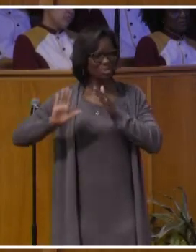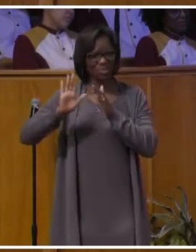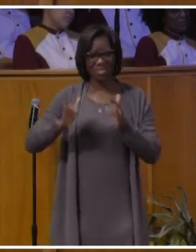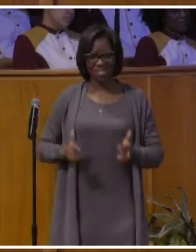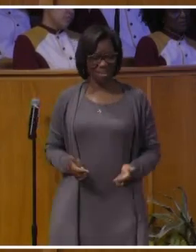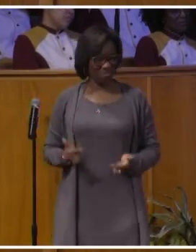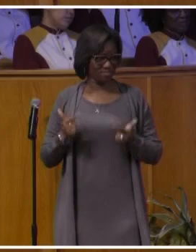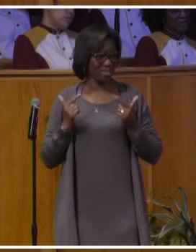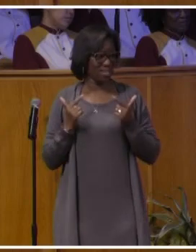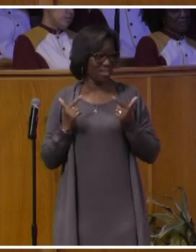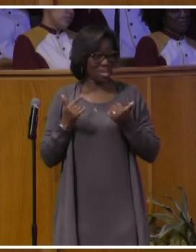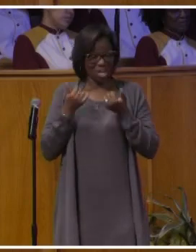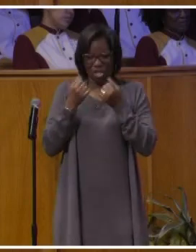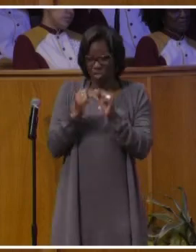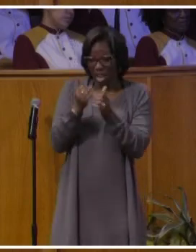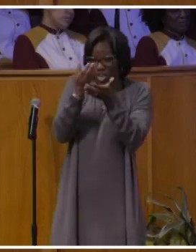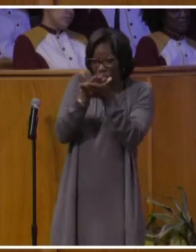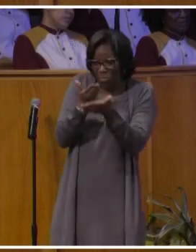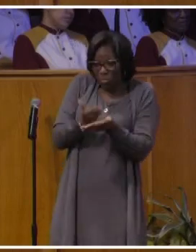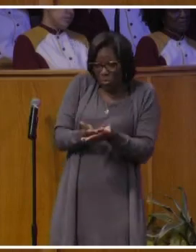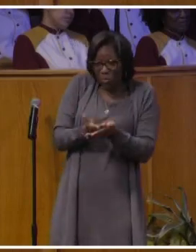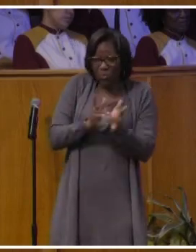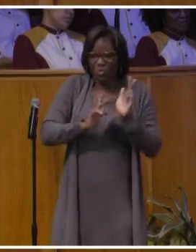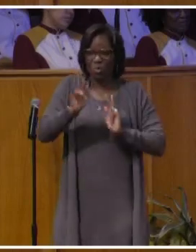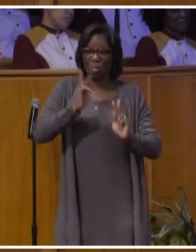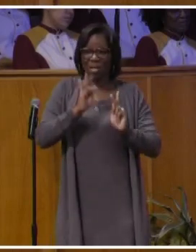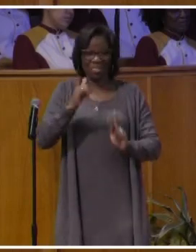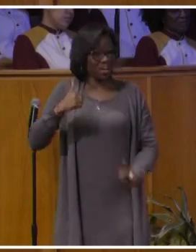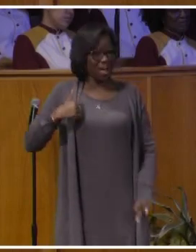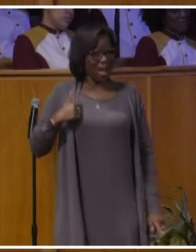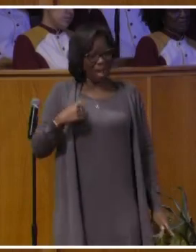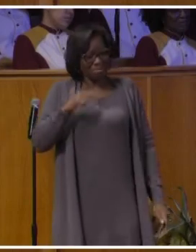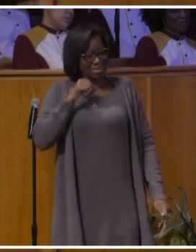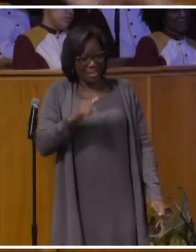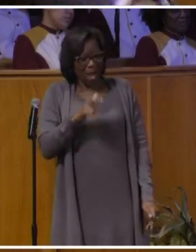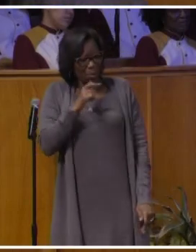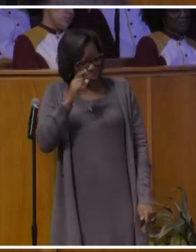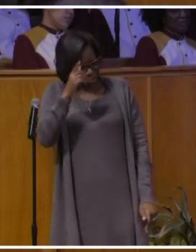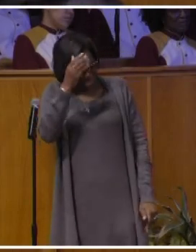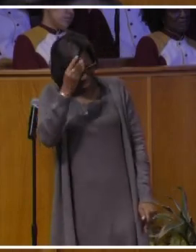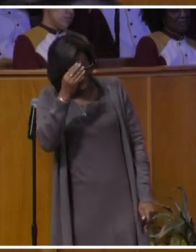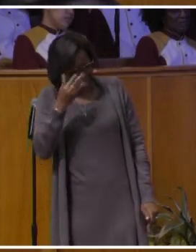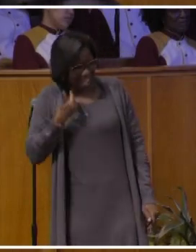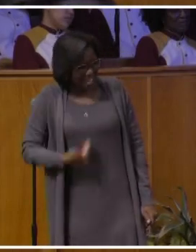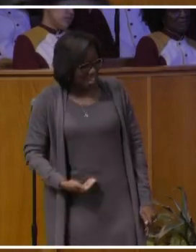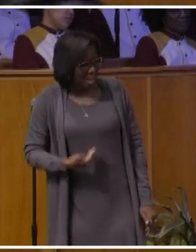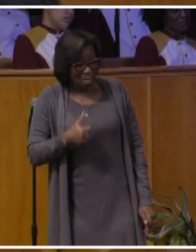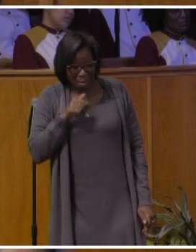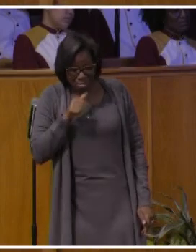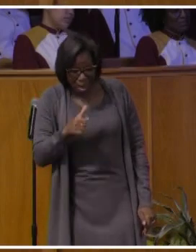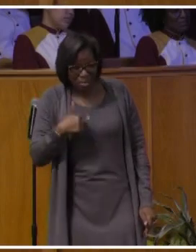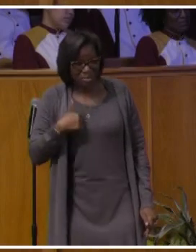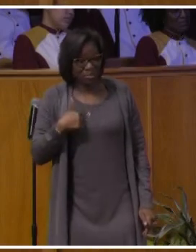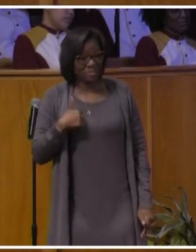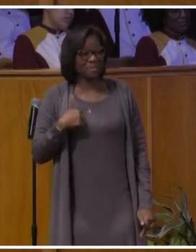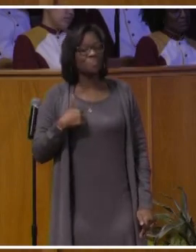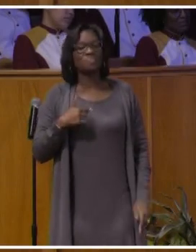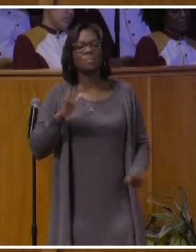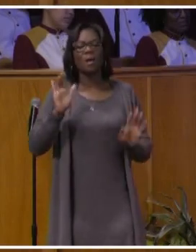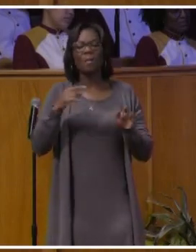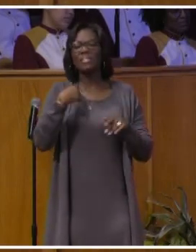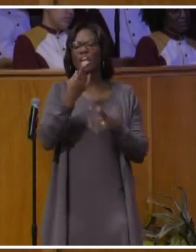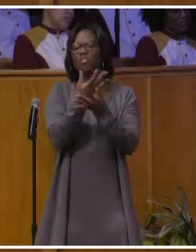life trying to prove to folk that he ain't who they thought he was. Can I give you this one for